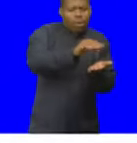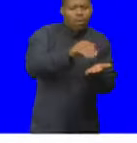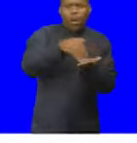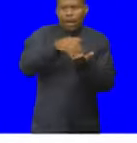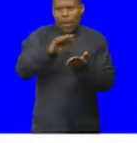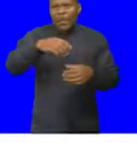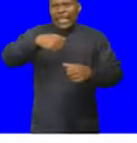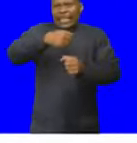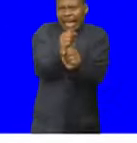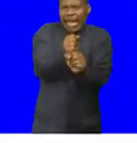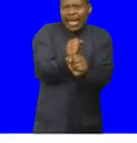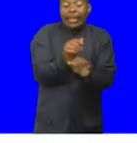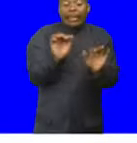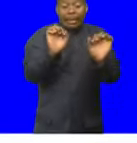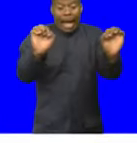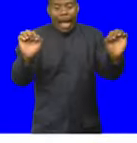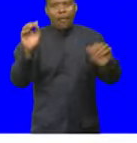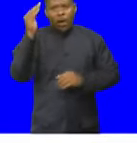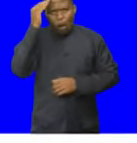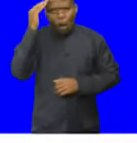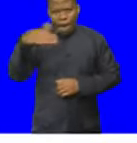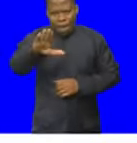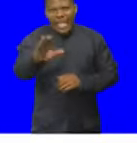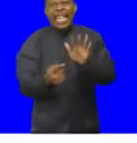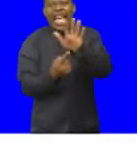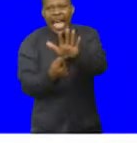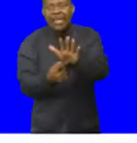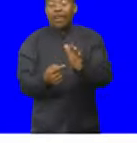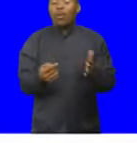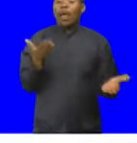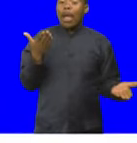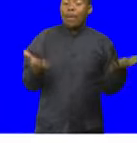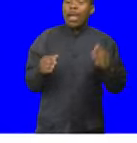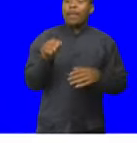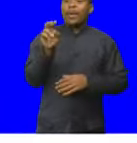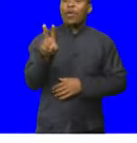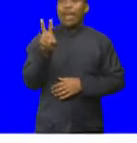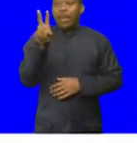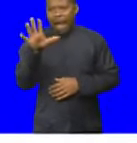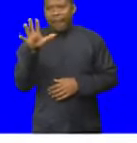lelatiwako kwekuthi batawuhola, nangabe sithi mhlawumbe batawuhola mhla ka-25 kube ngumhla